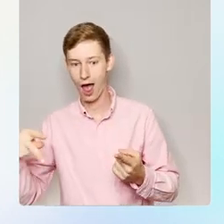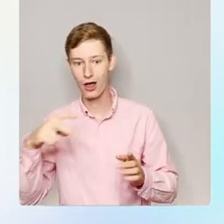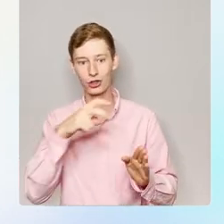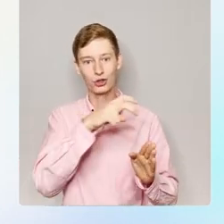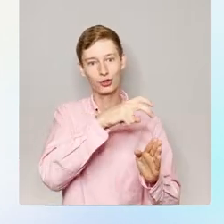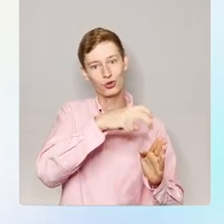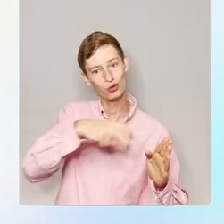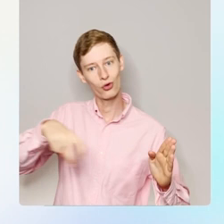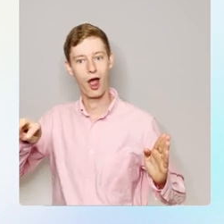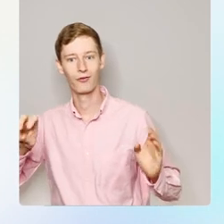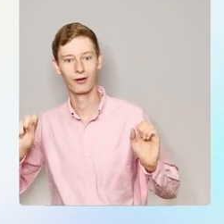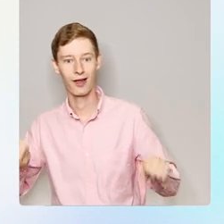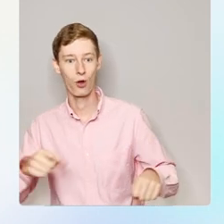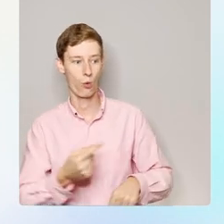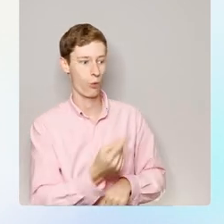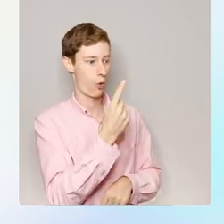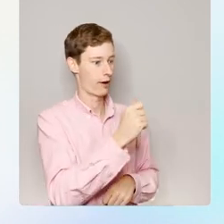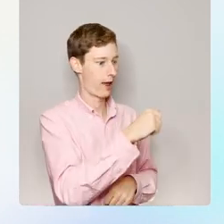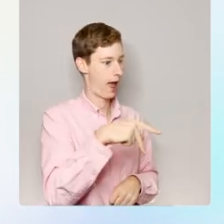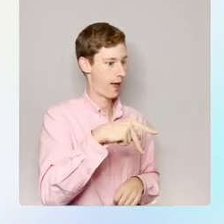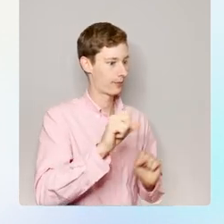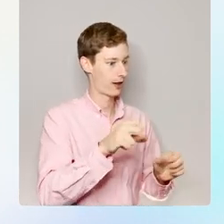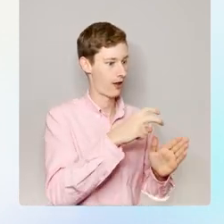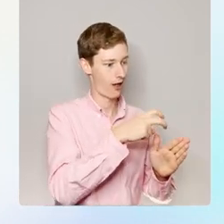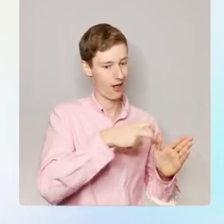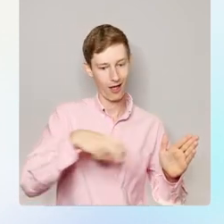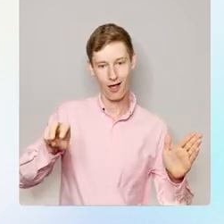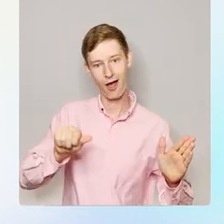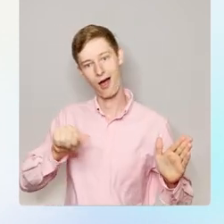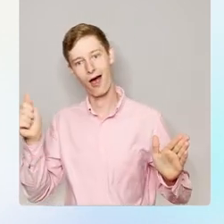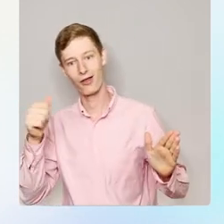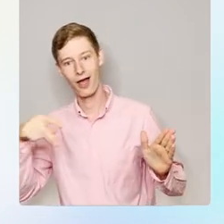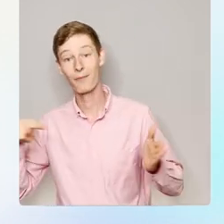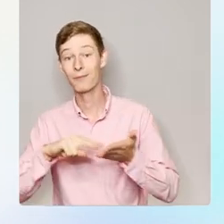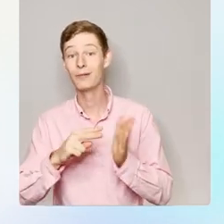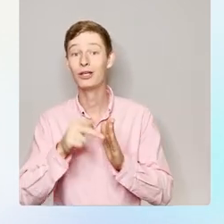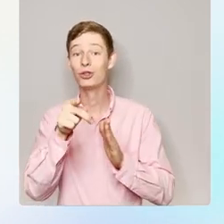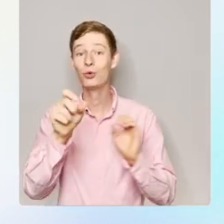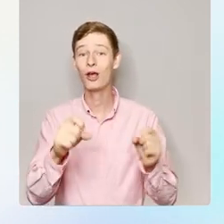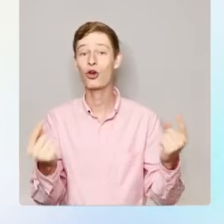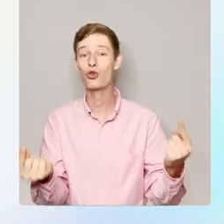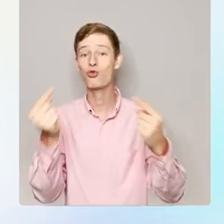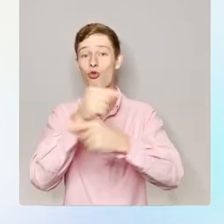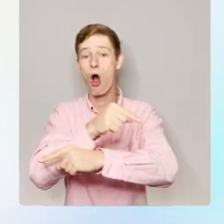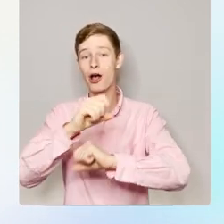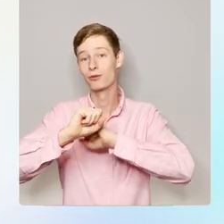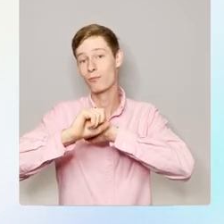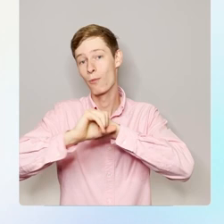can travel from one store app to another, allowing you to cross-promote between apps.